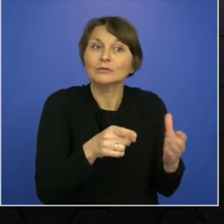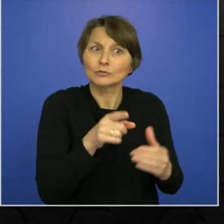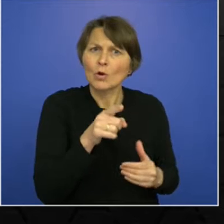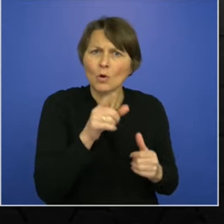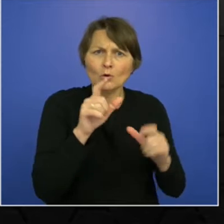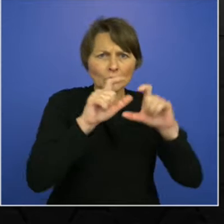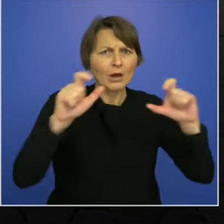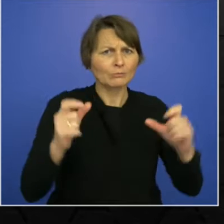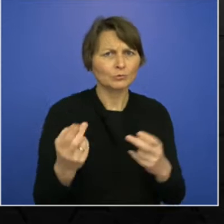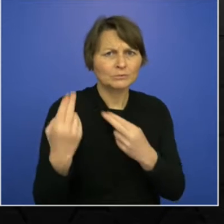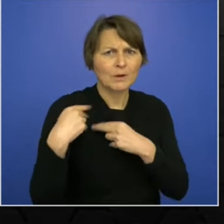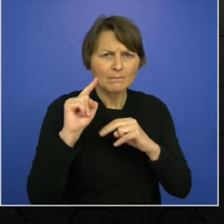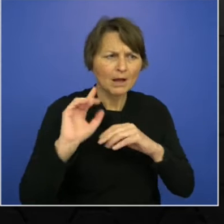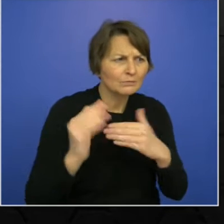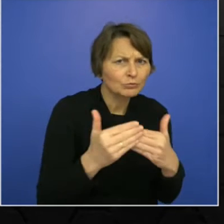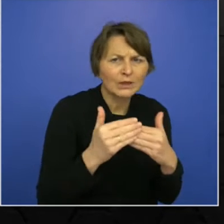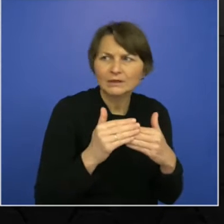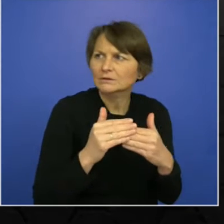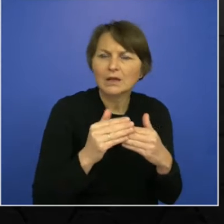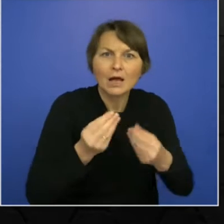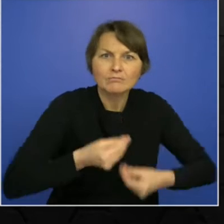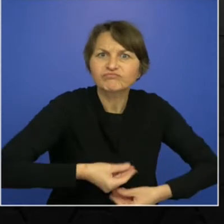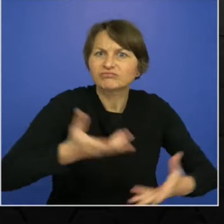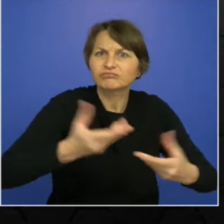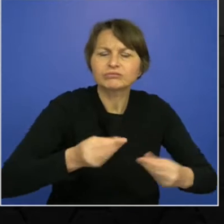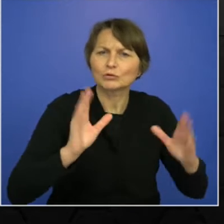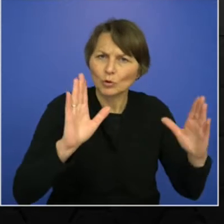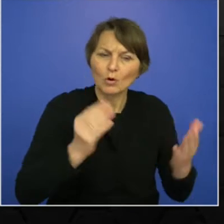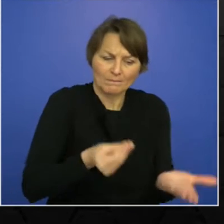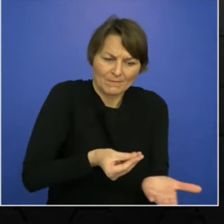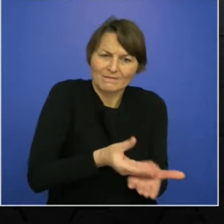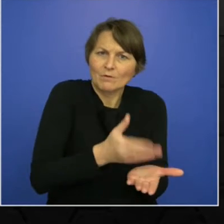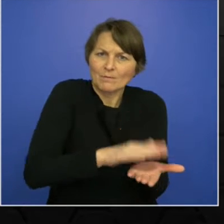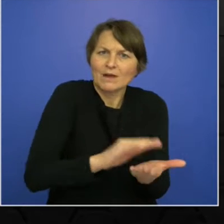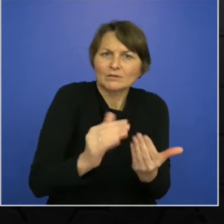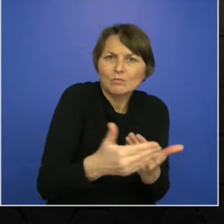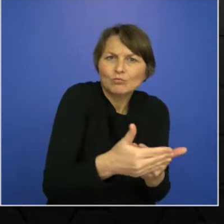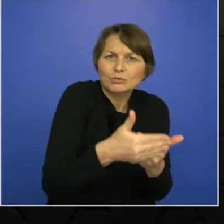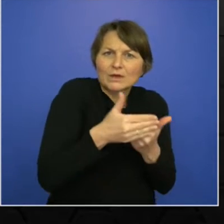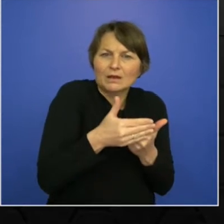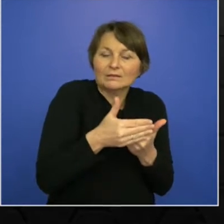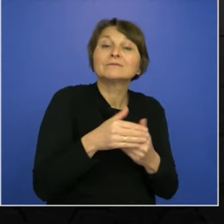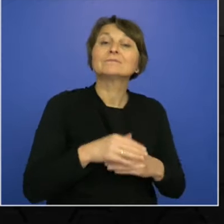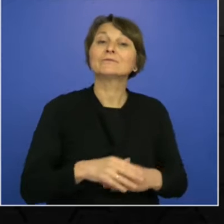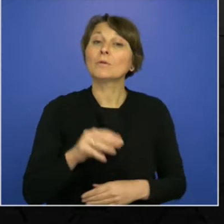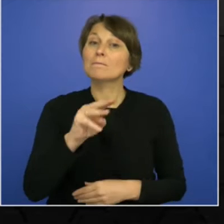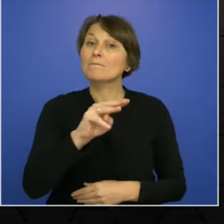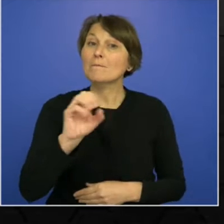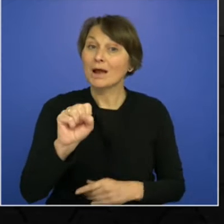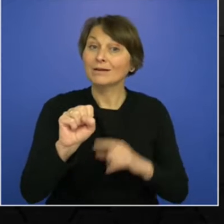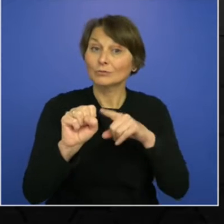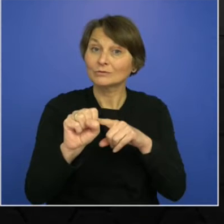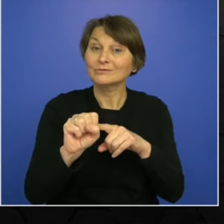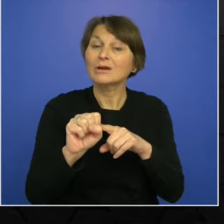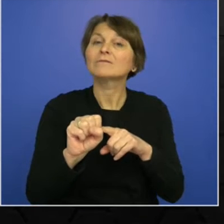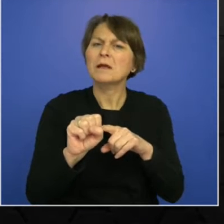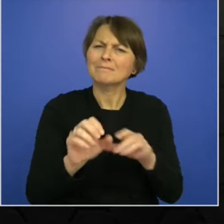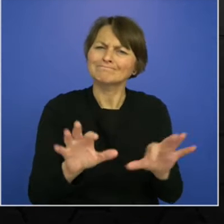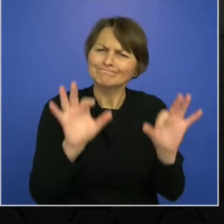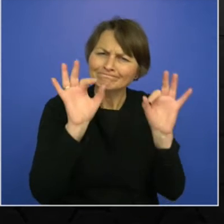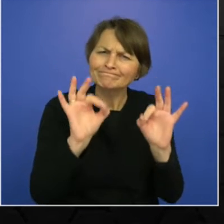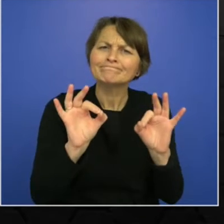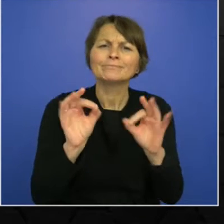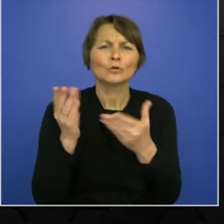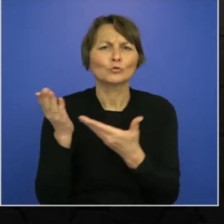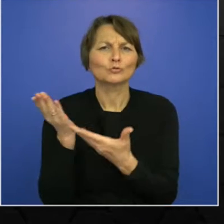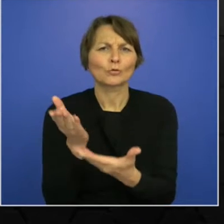are some certifications that all organizations should follow, and Microsoft offers us a service that has all these